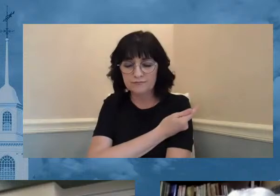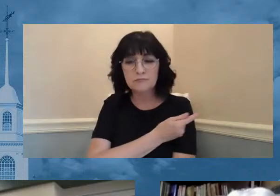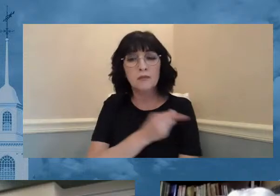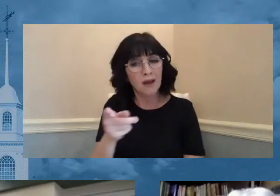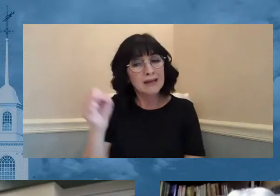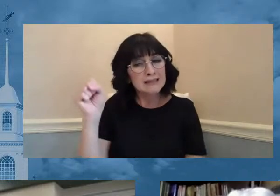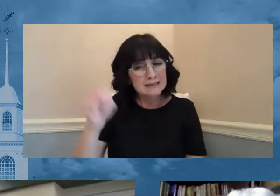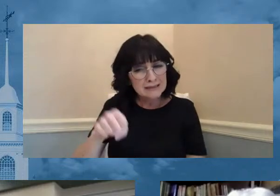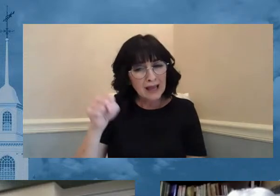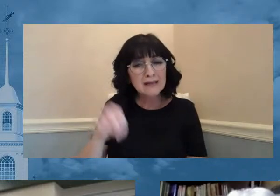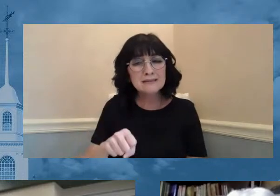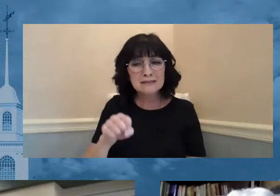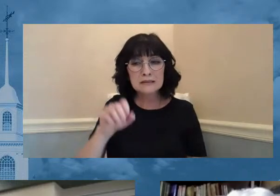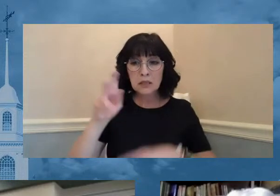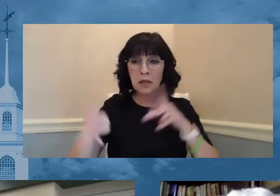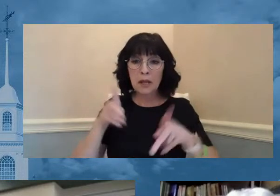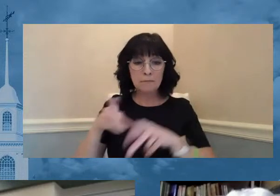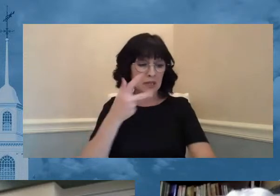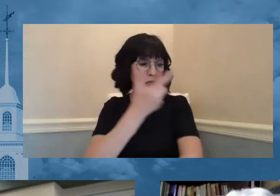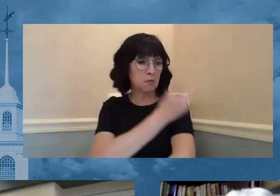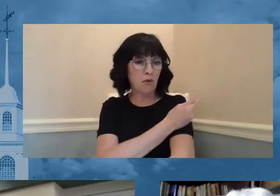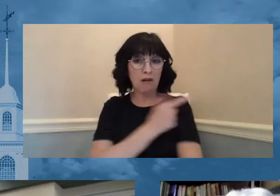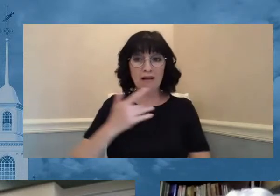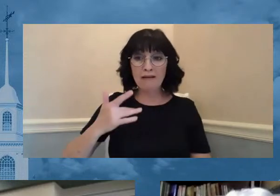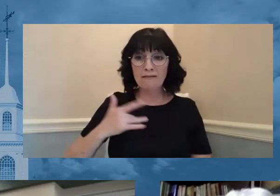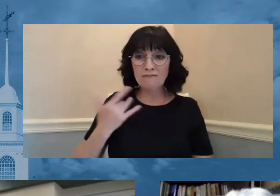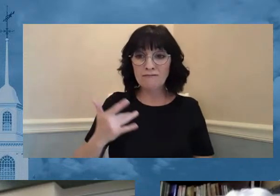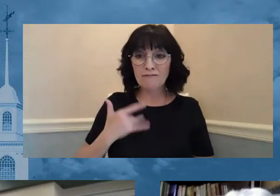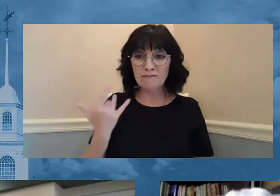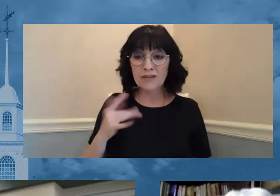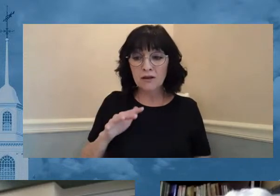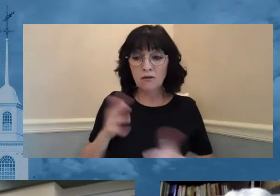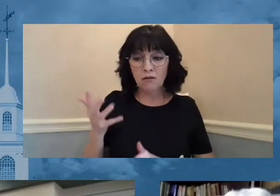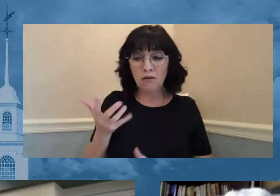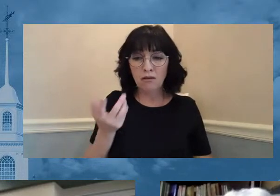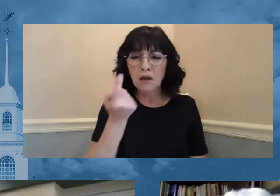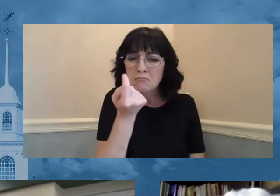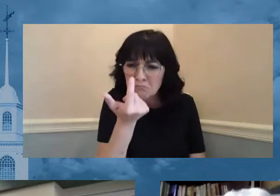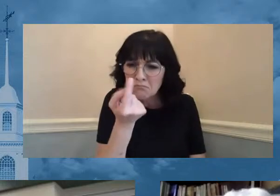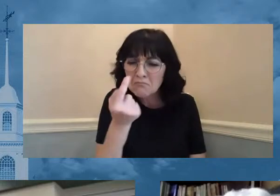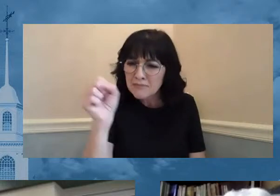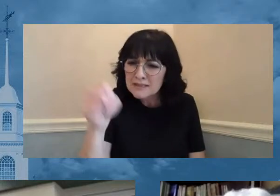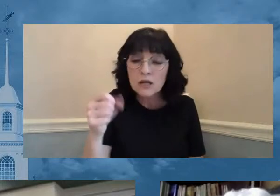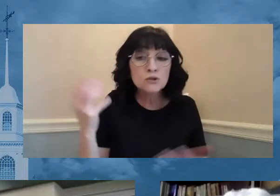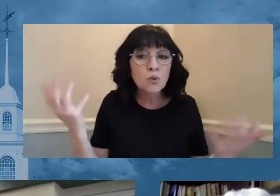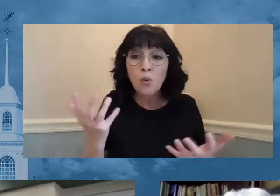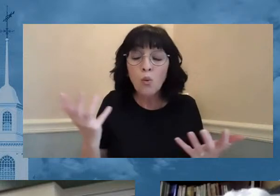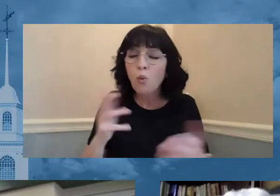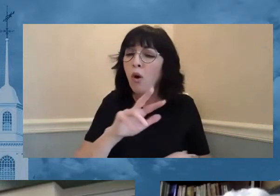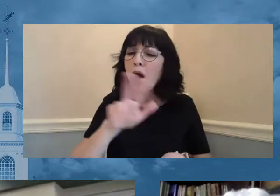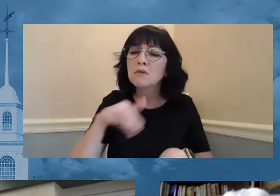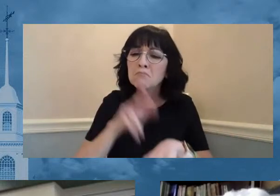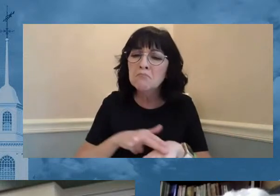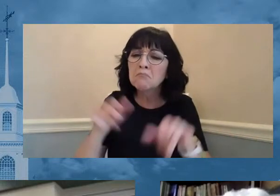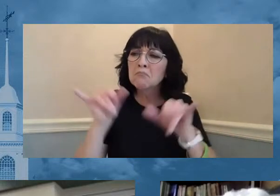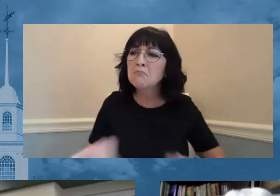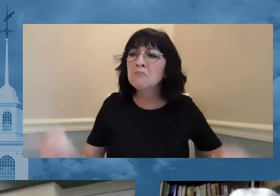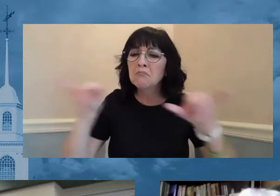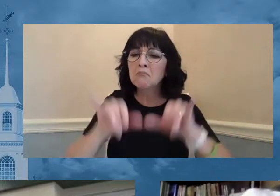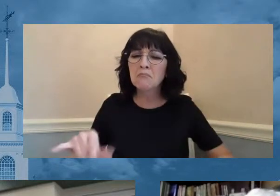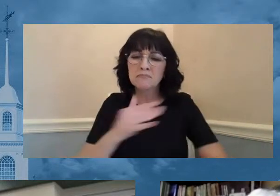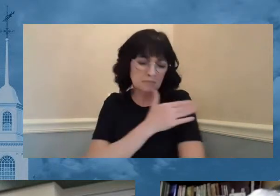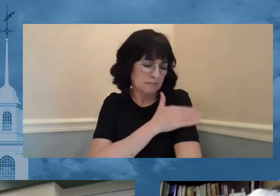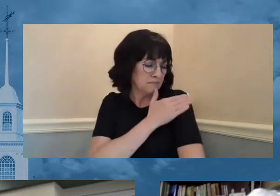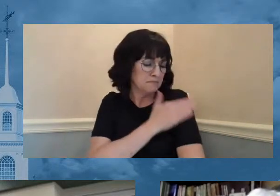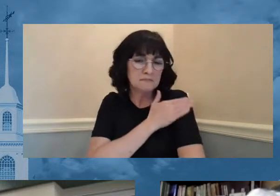the arm where the site of the injection took place. Some people get very tired. Some